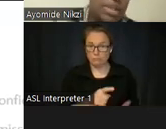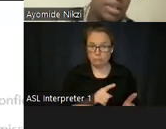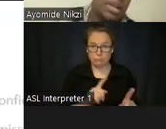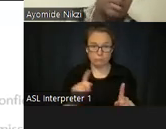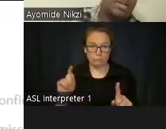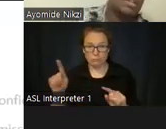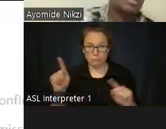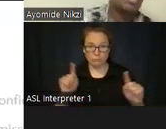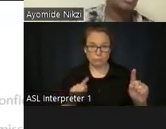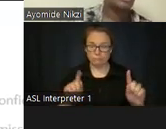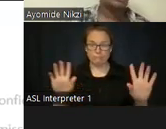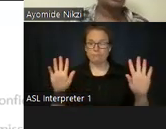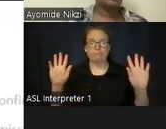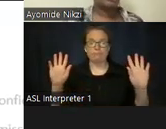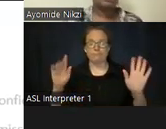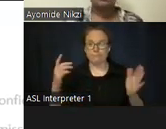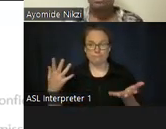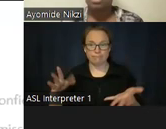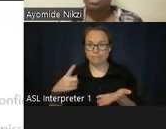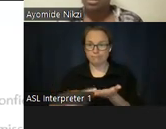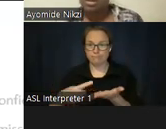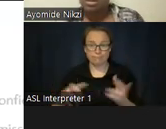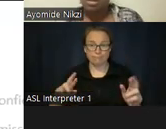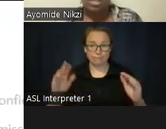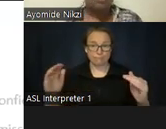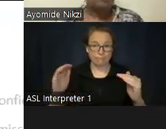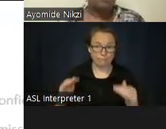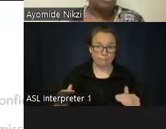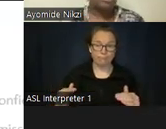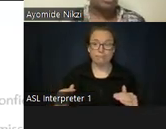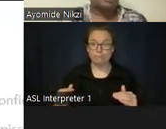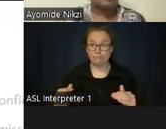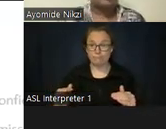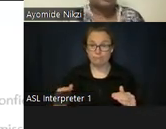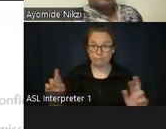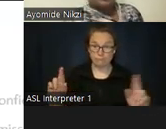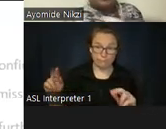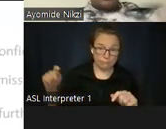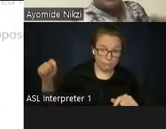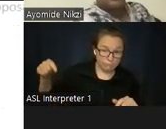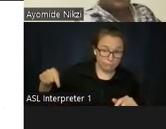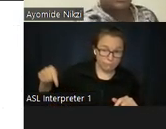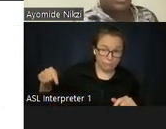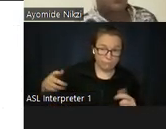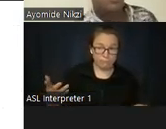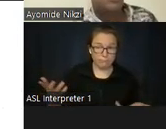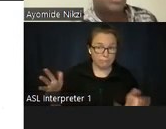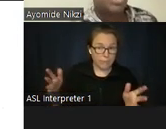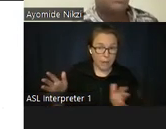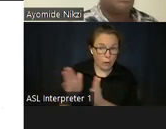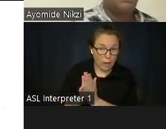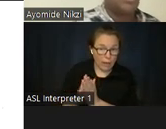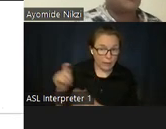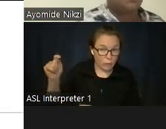we talked about that one. Sorry. Yeah, so we're going to the next section. Okay, excellent. Can we move on? I did ask that. Can we move on